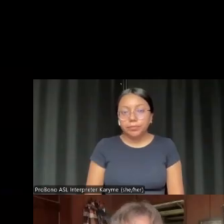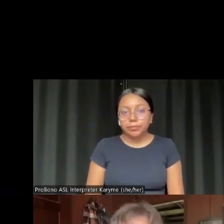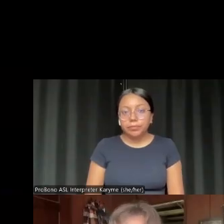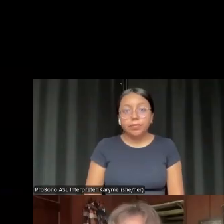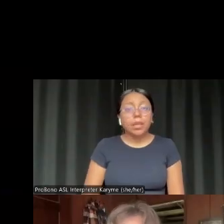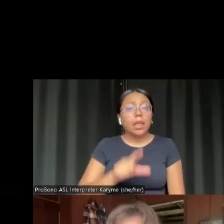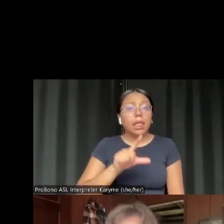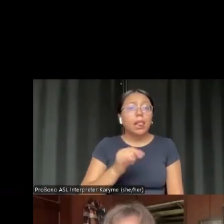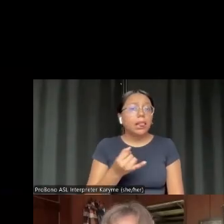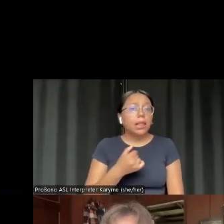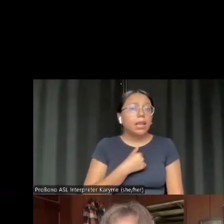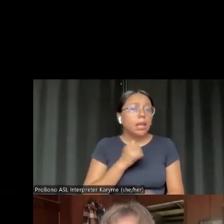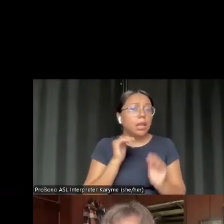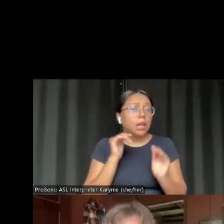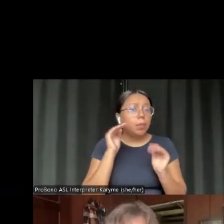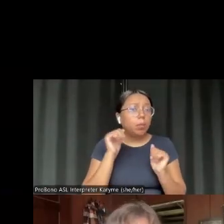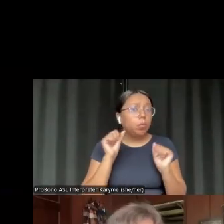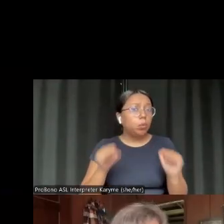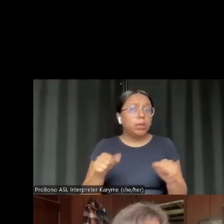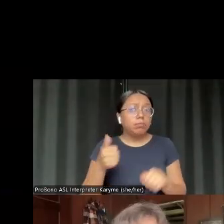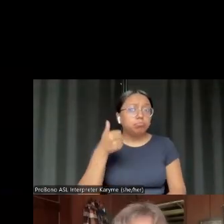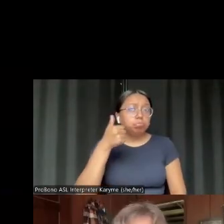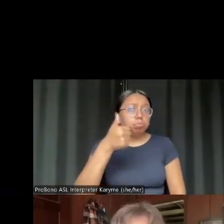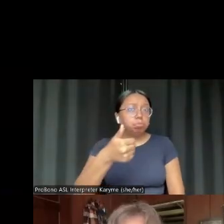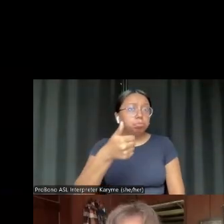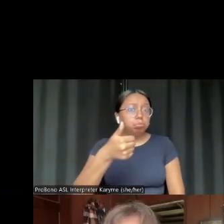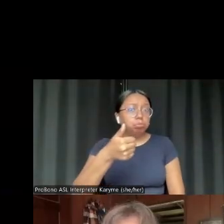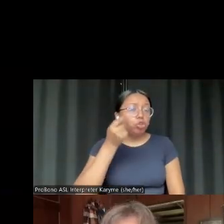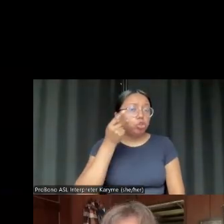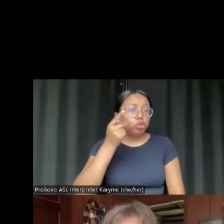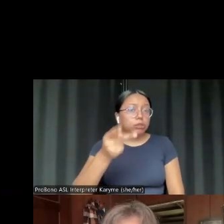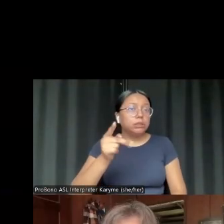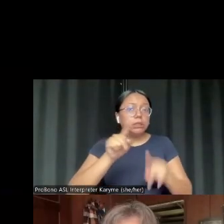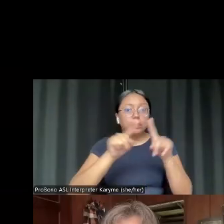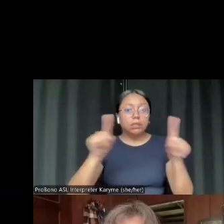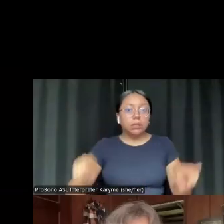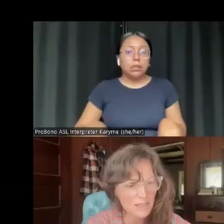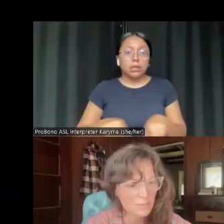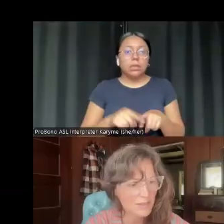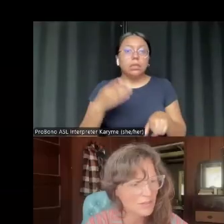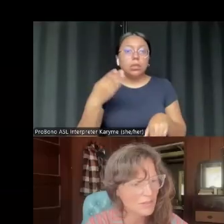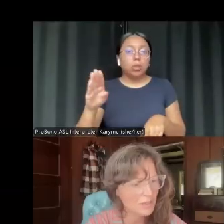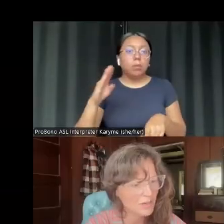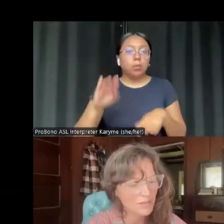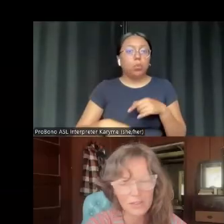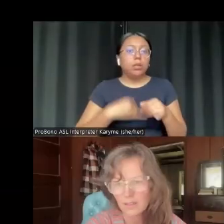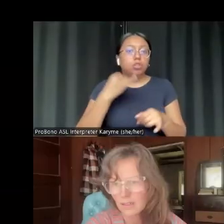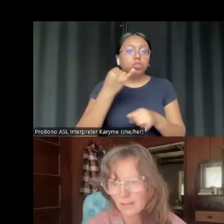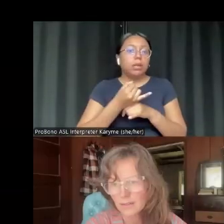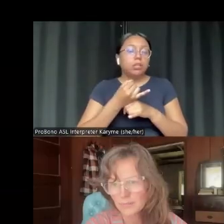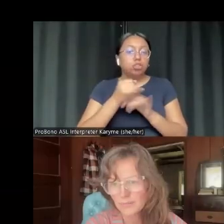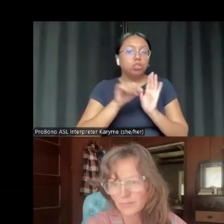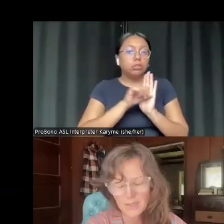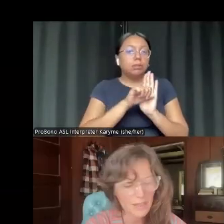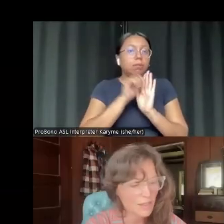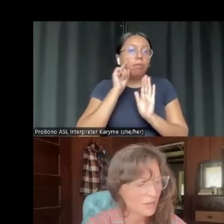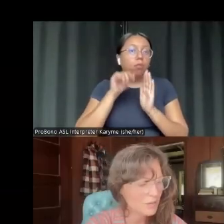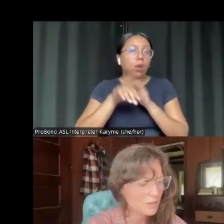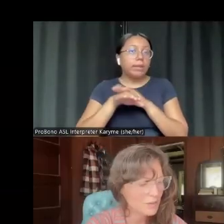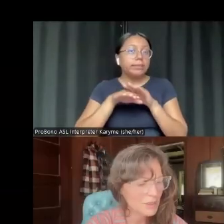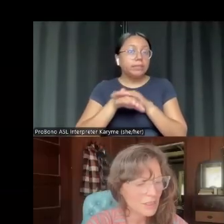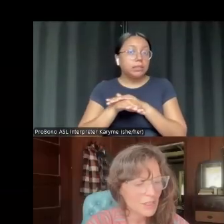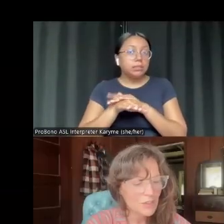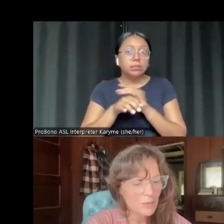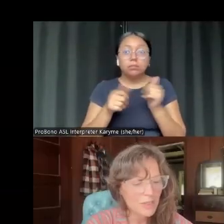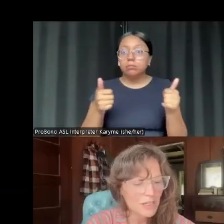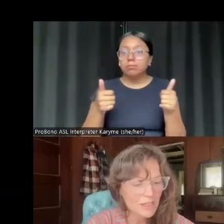you can just thumbs up or voice that you are seeing the blue and white international symbol of access designed by Suzanne Kofod. Thank